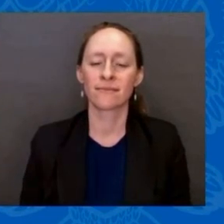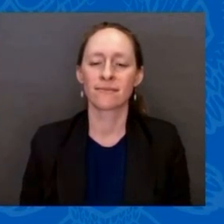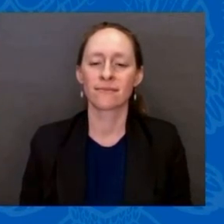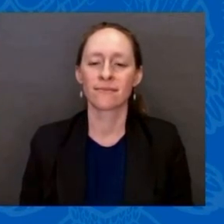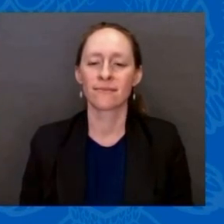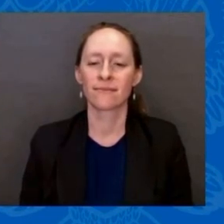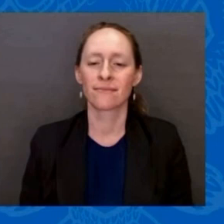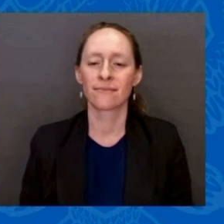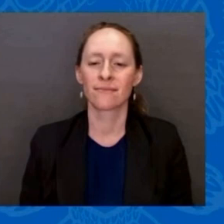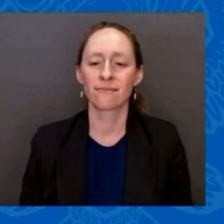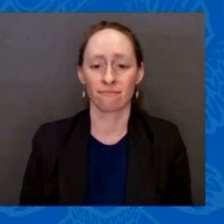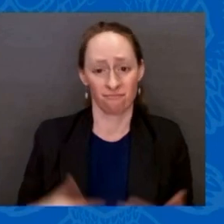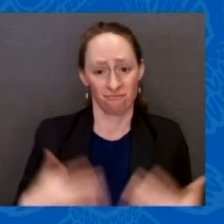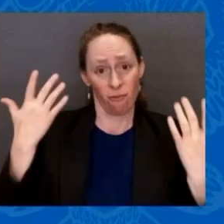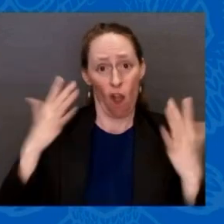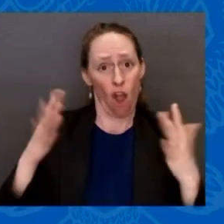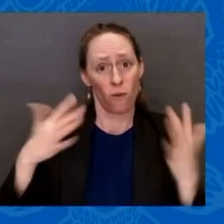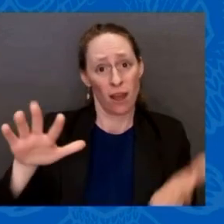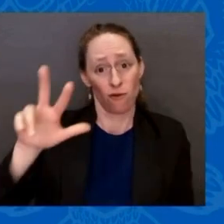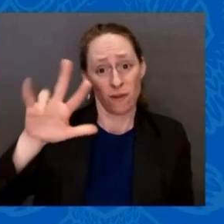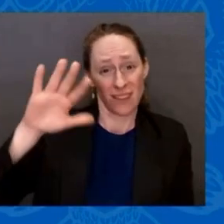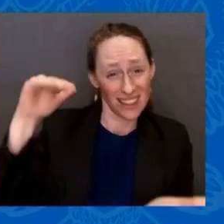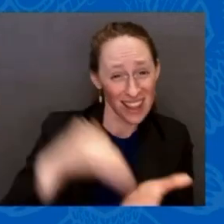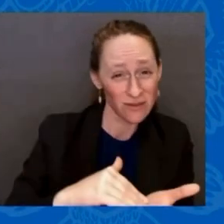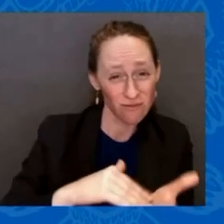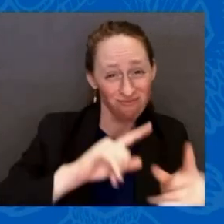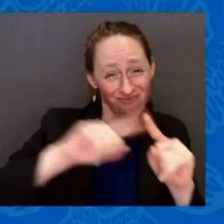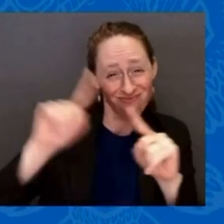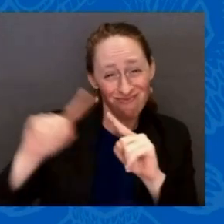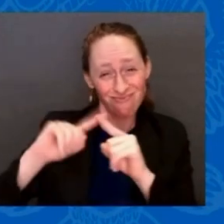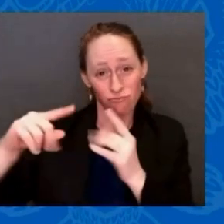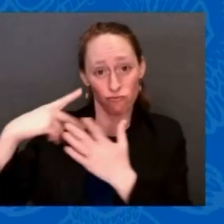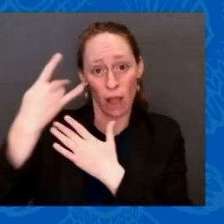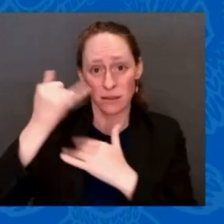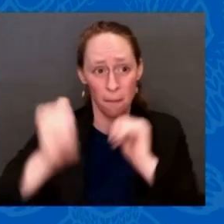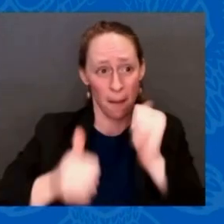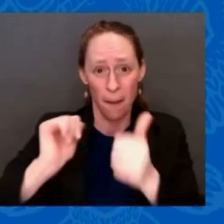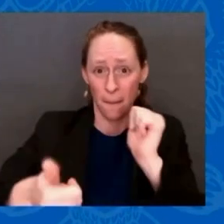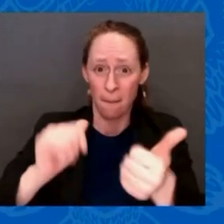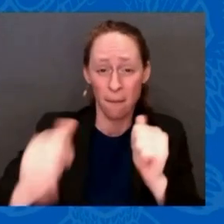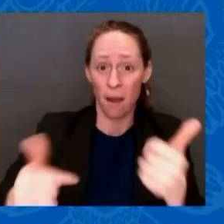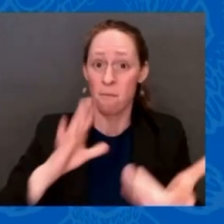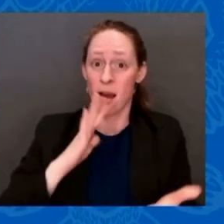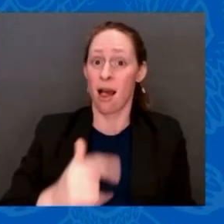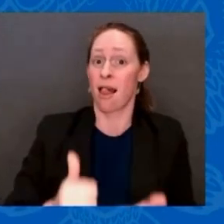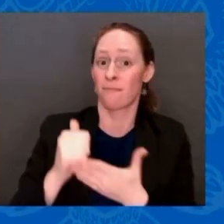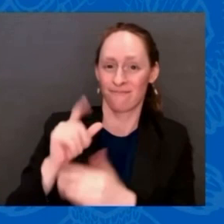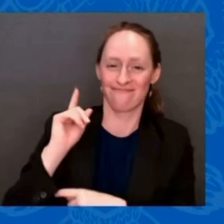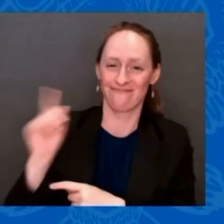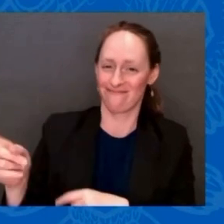Think of it this way. Nearly a century ago, Franklin Roosevelt's Rural Electrification Act,